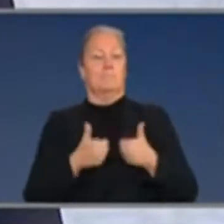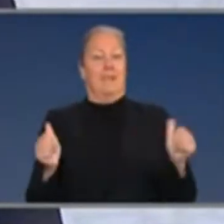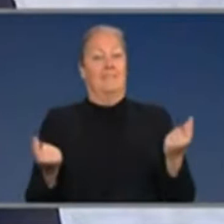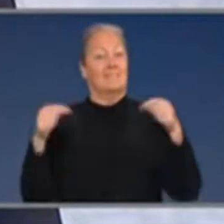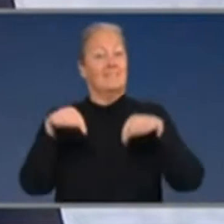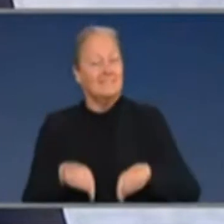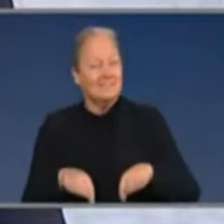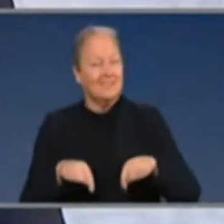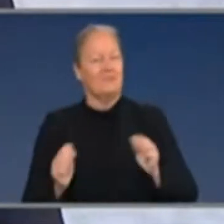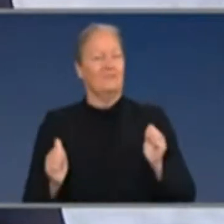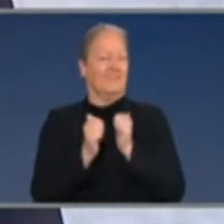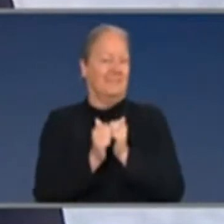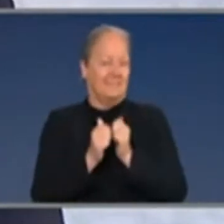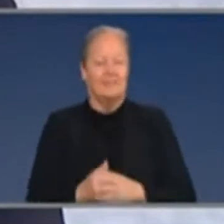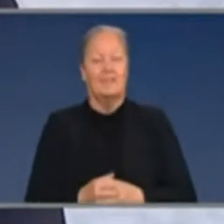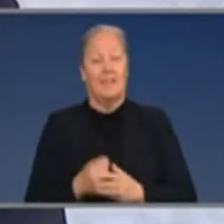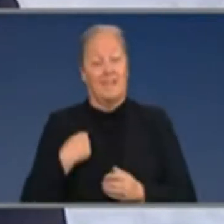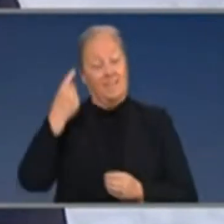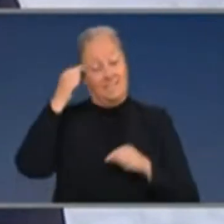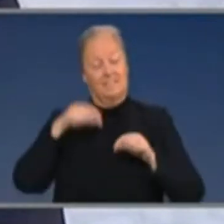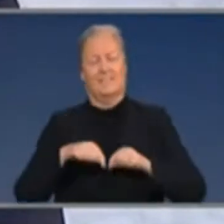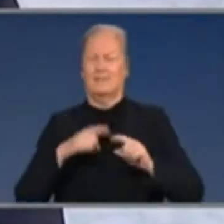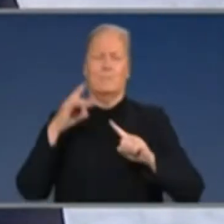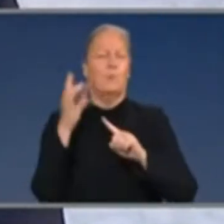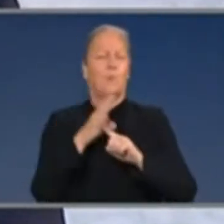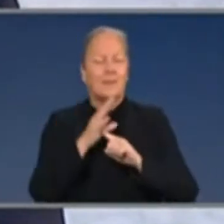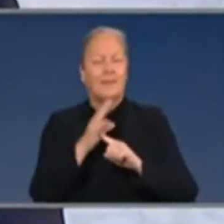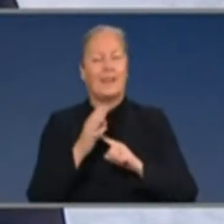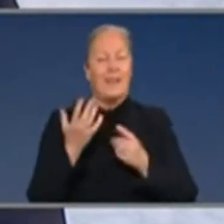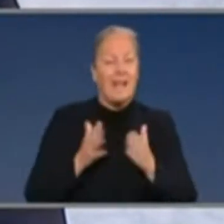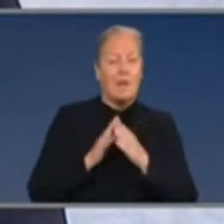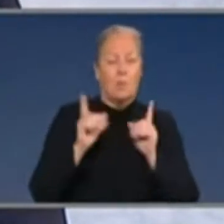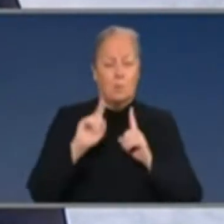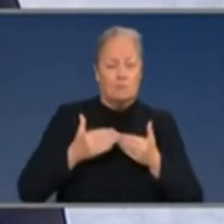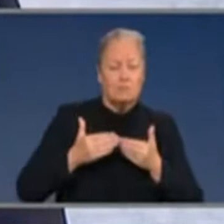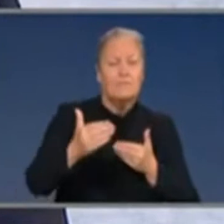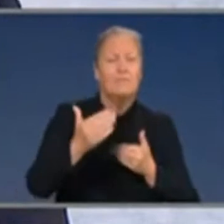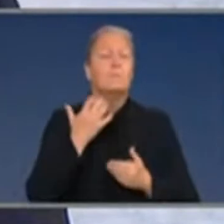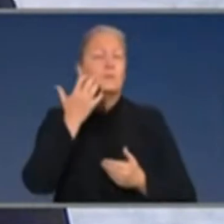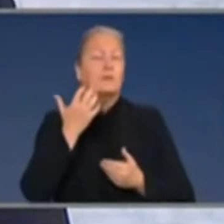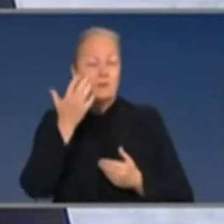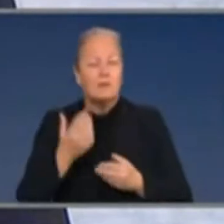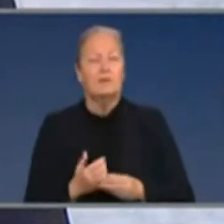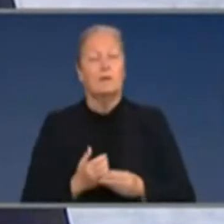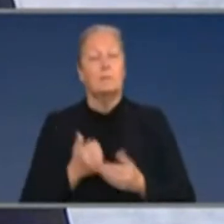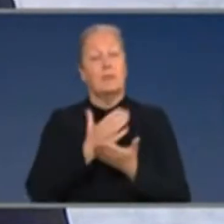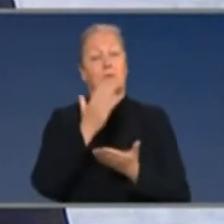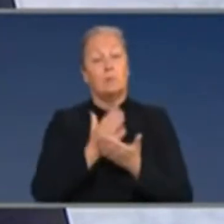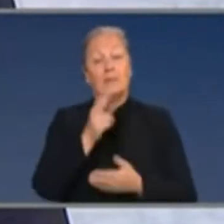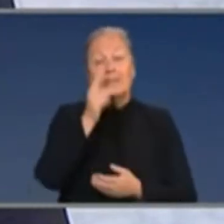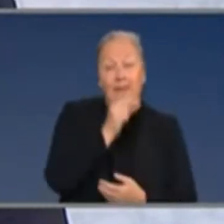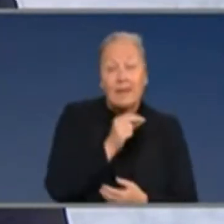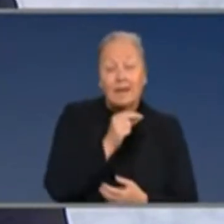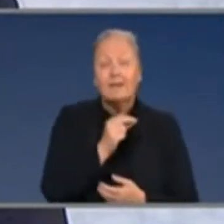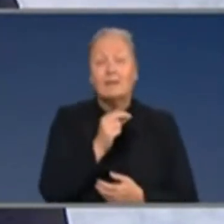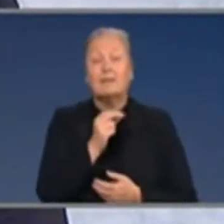this day. I think it's going to have a very meaningful impact on how we progress to ensure that young